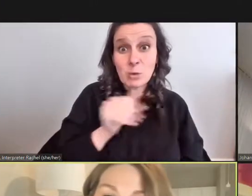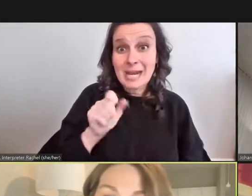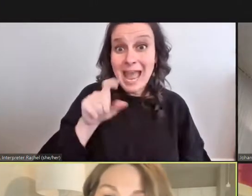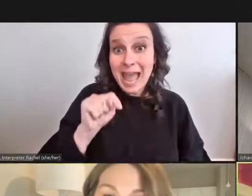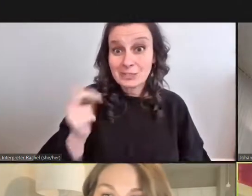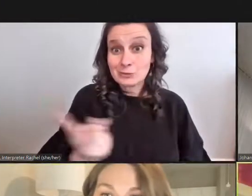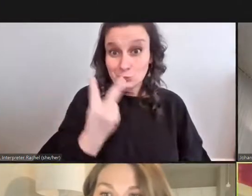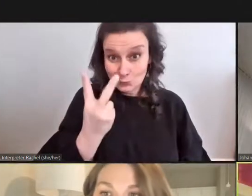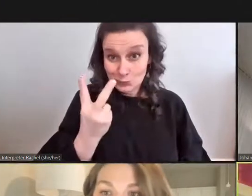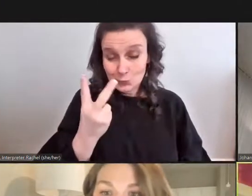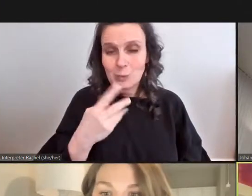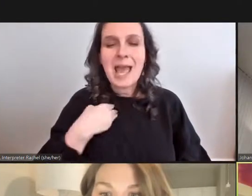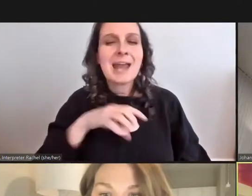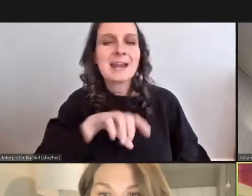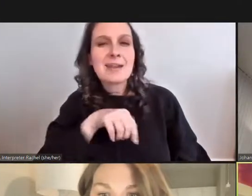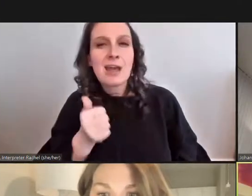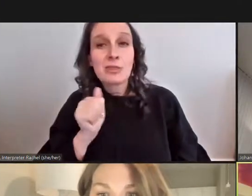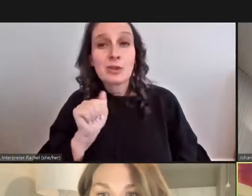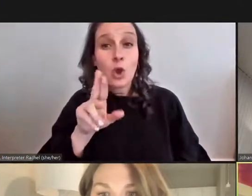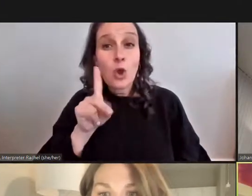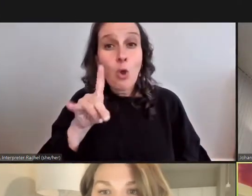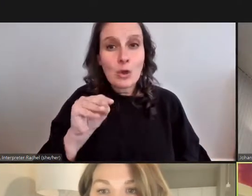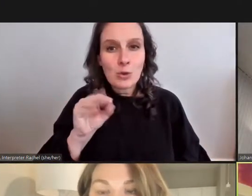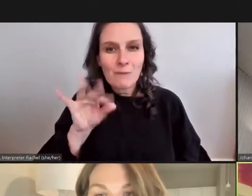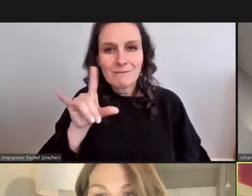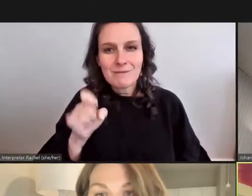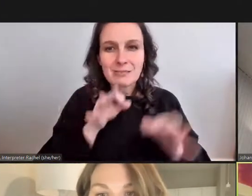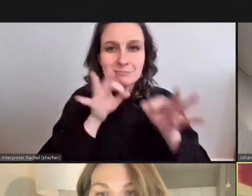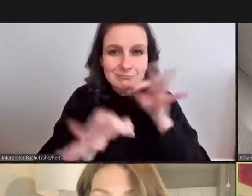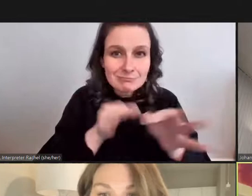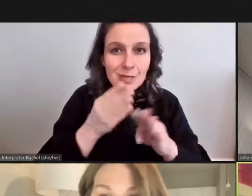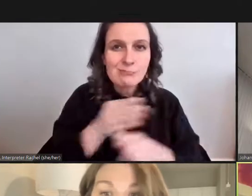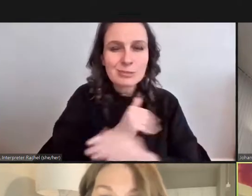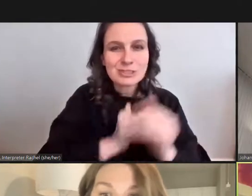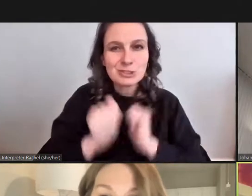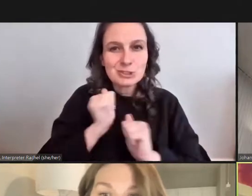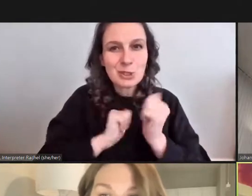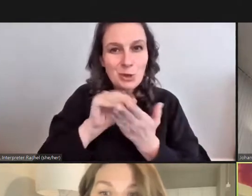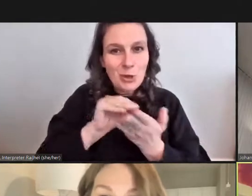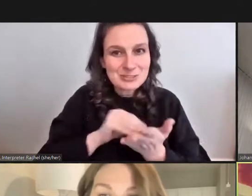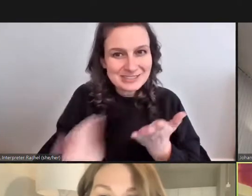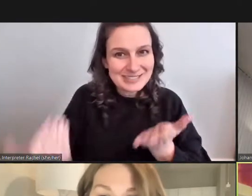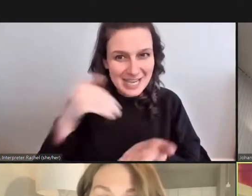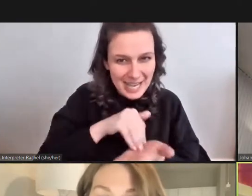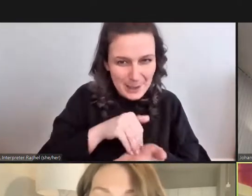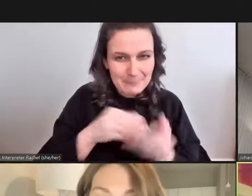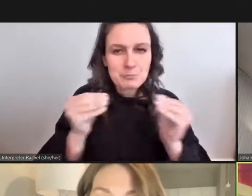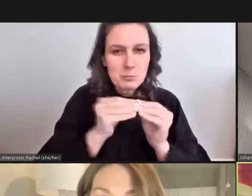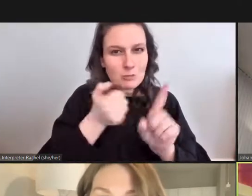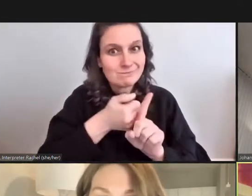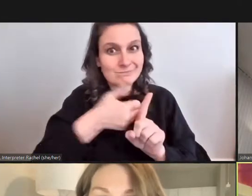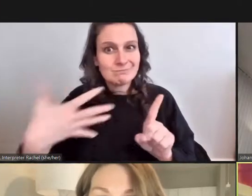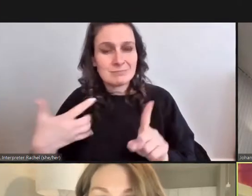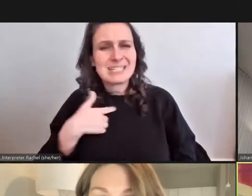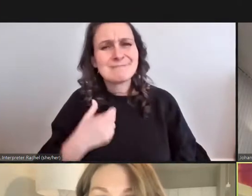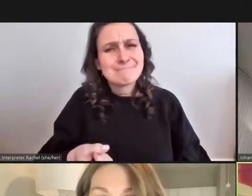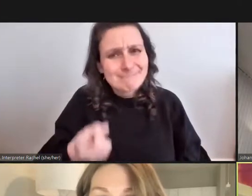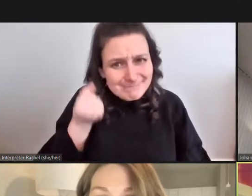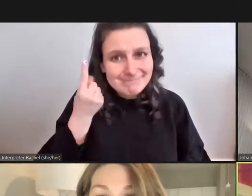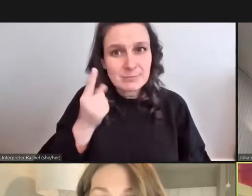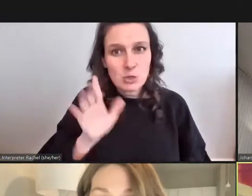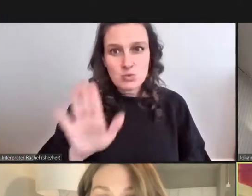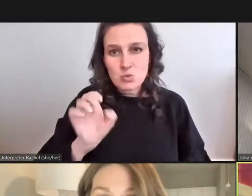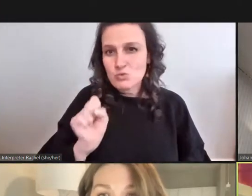another audio file of pre-show notes. I really hear your